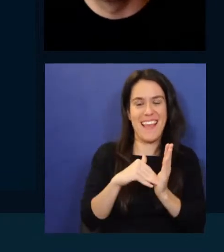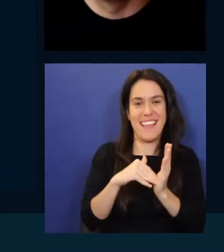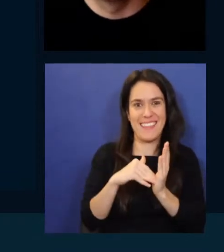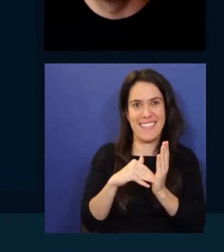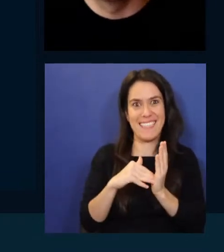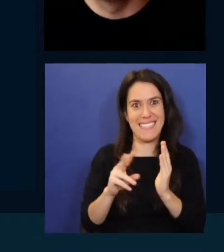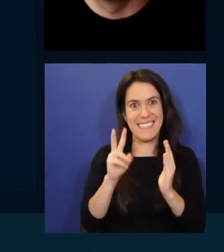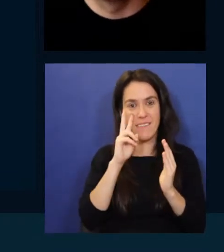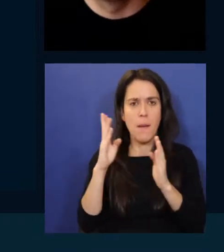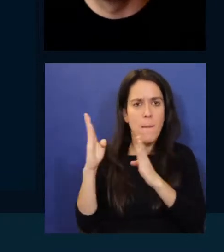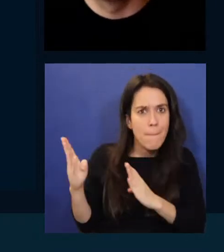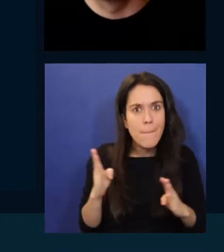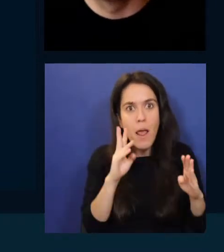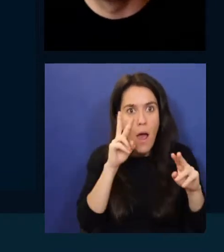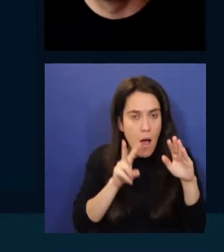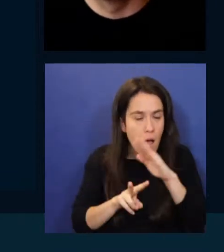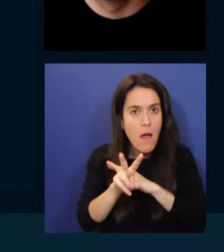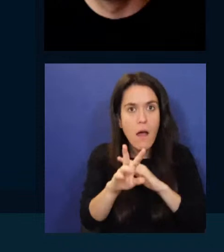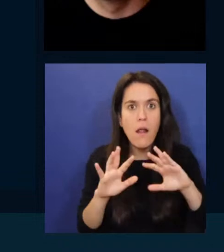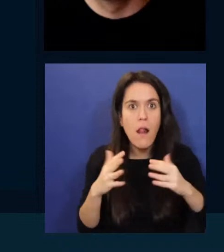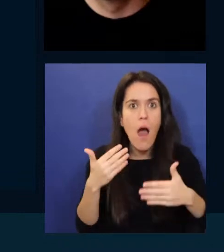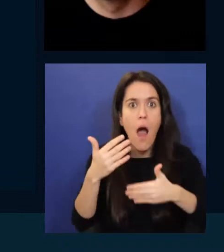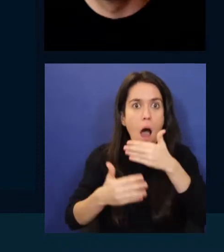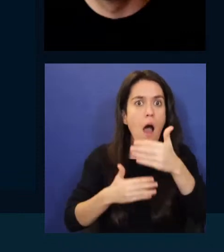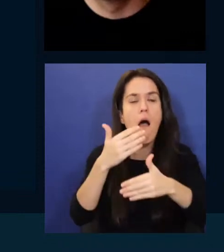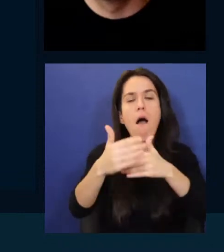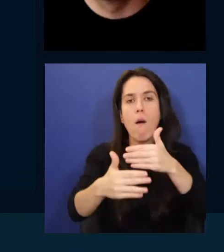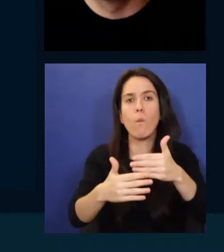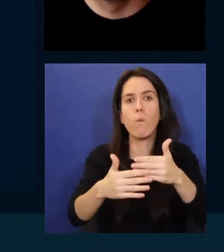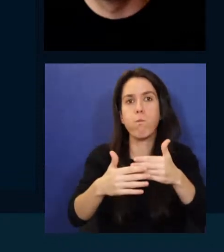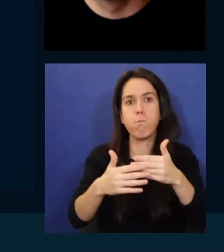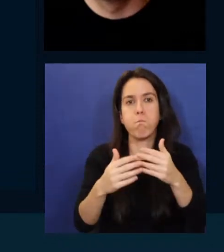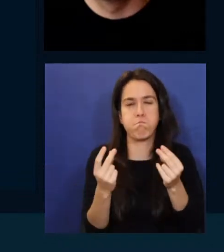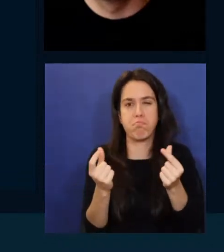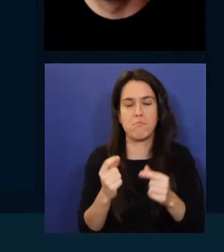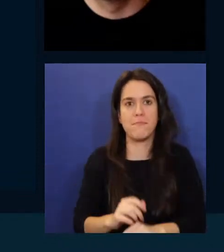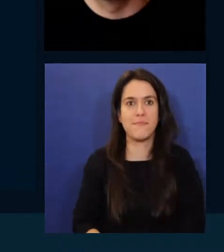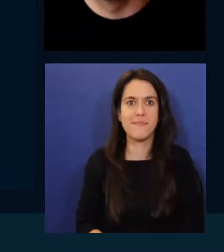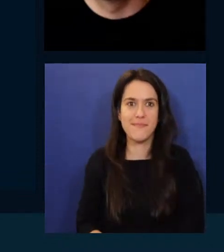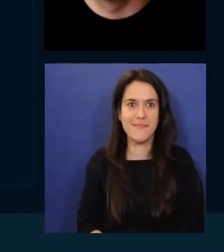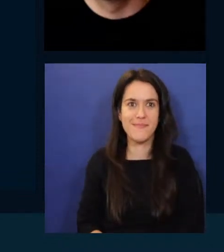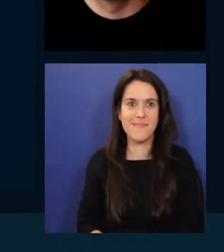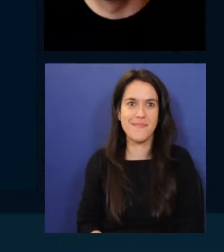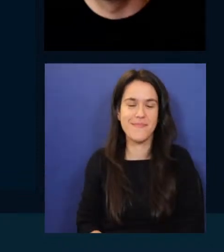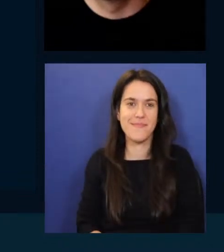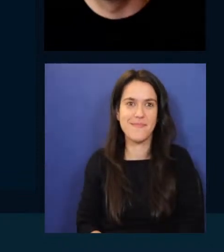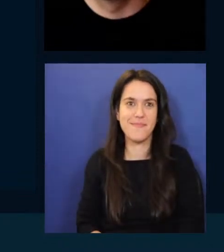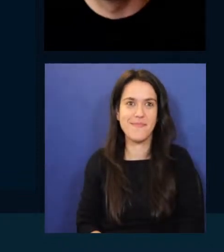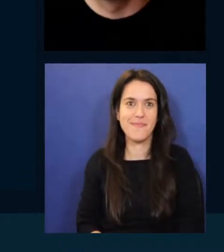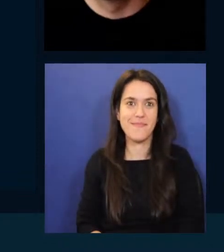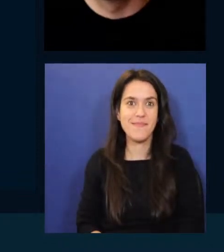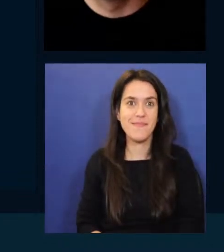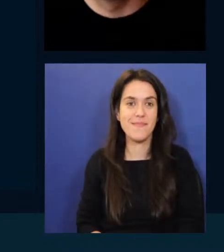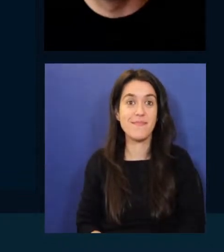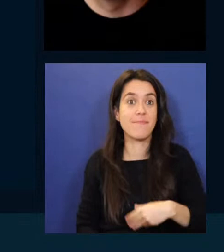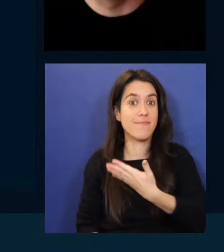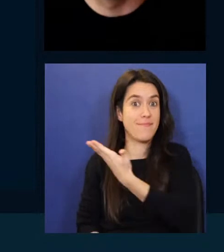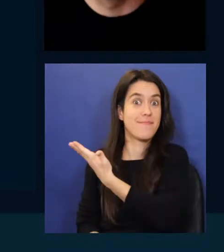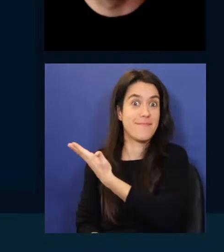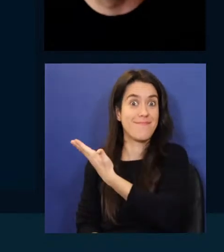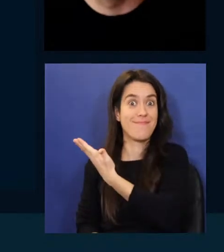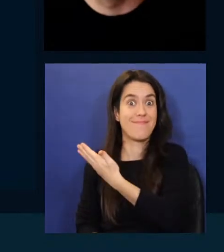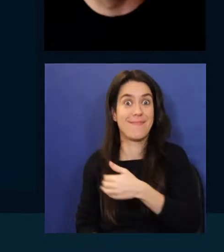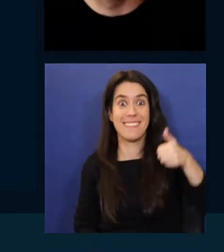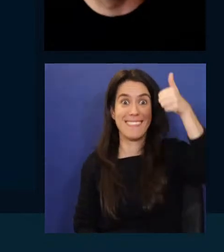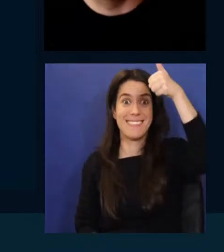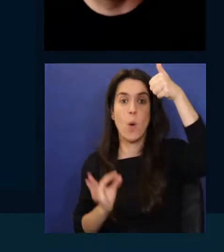analyses, turning data into insights within minutes. Lisa can centrally manage Contoso's data sharing